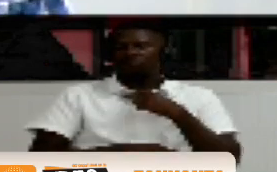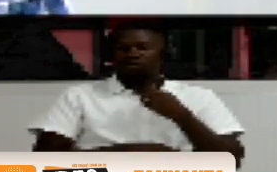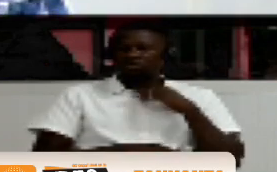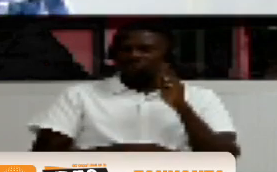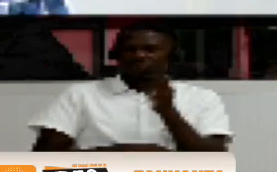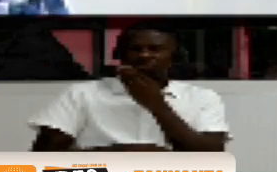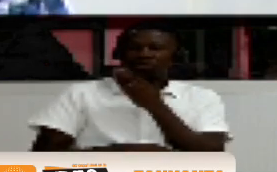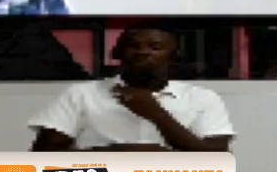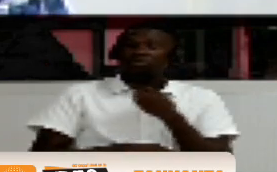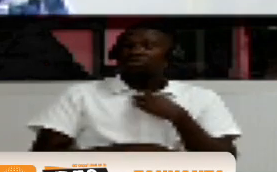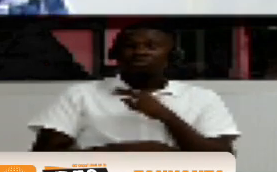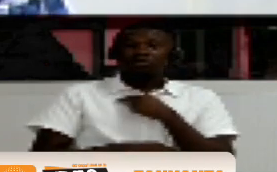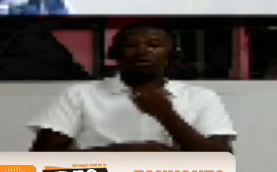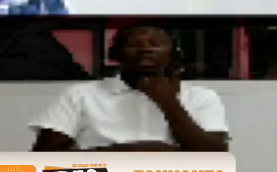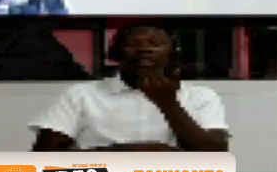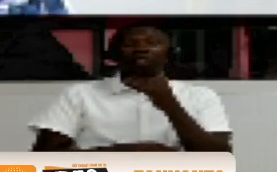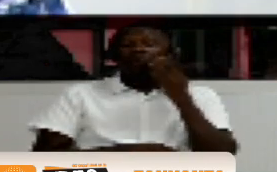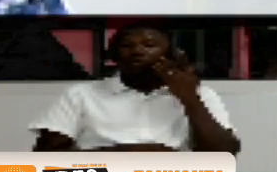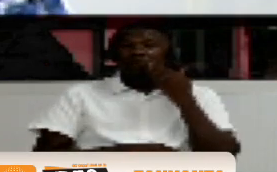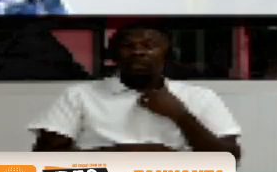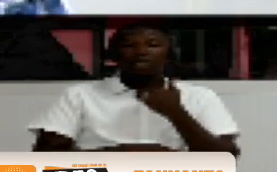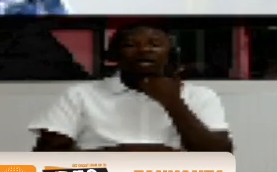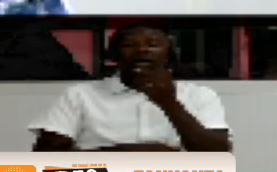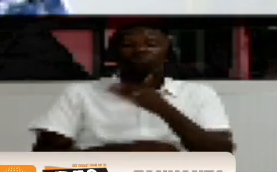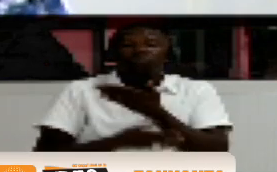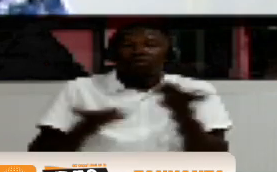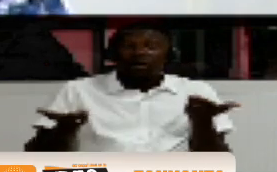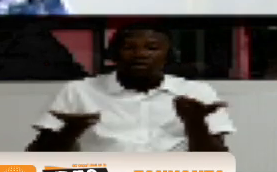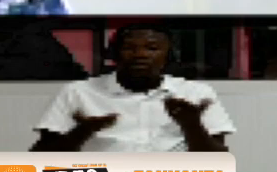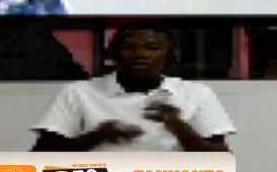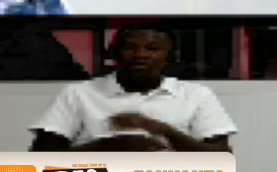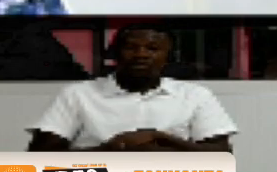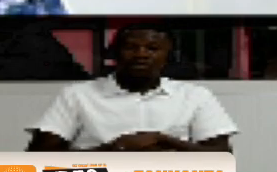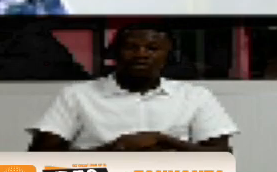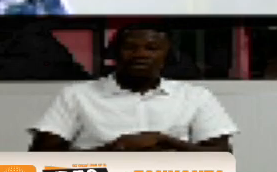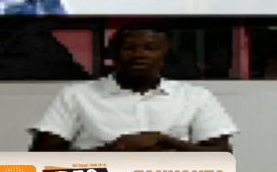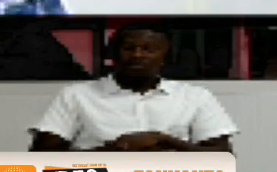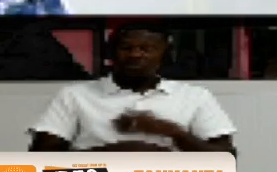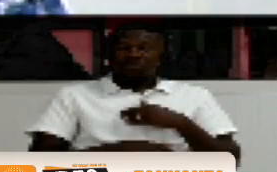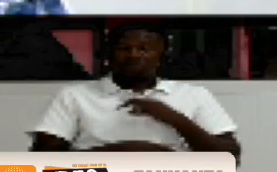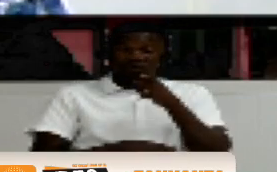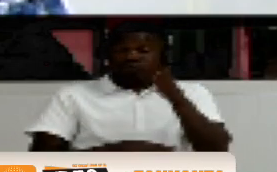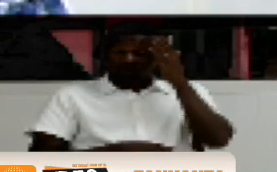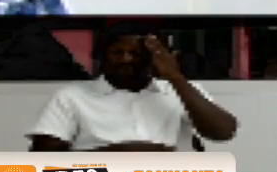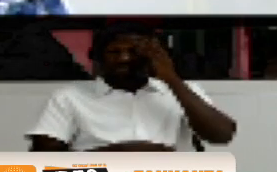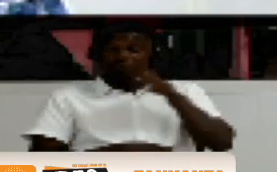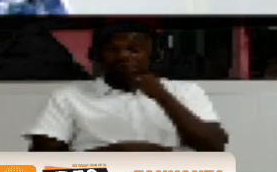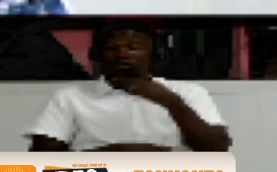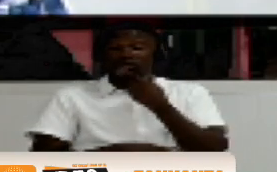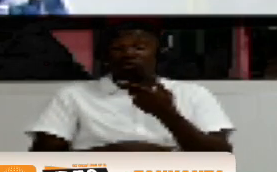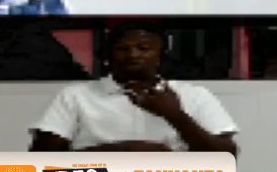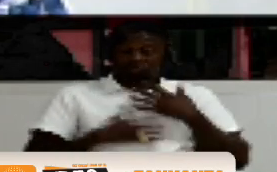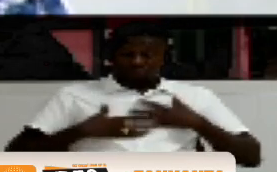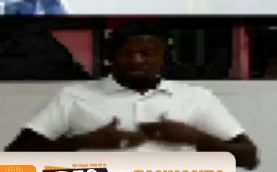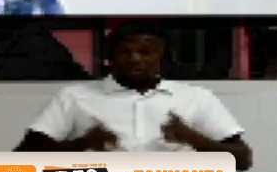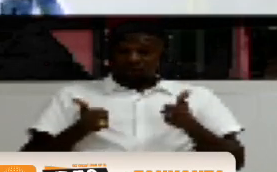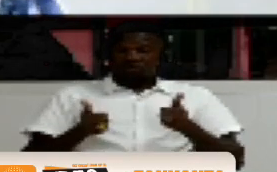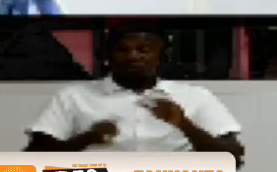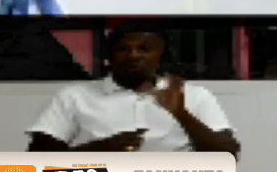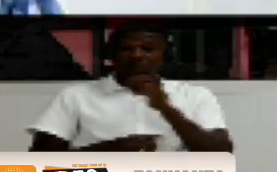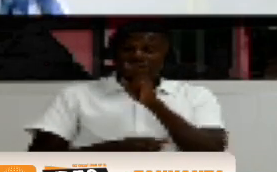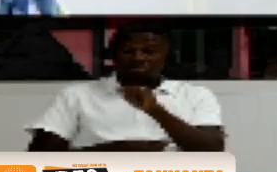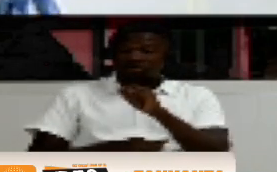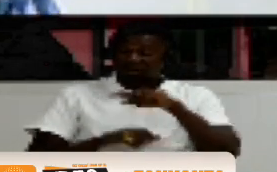When they asked why, I said, you already know we did not recover and you cannot do